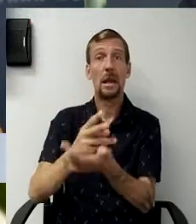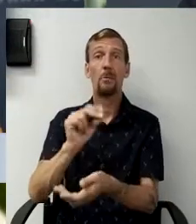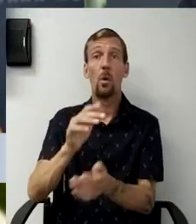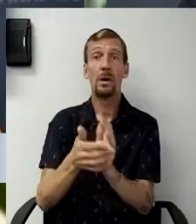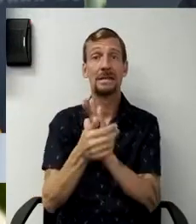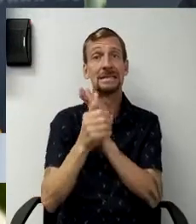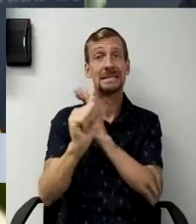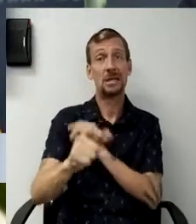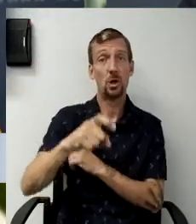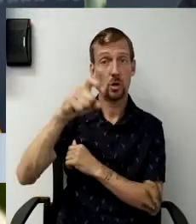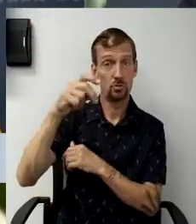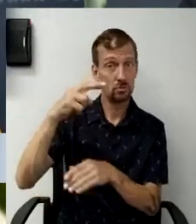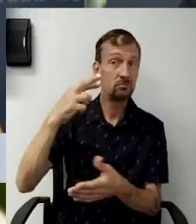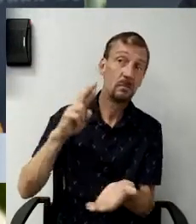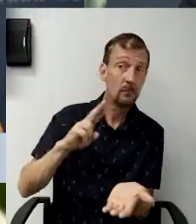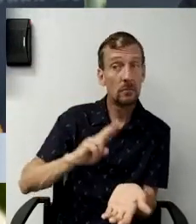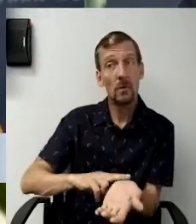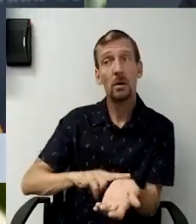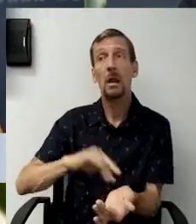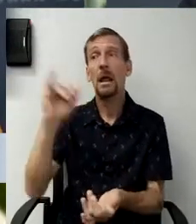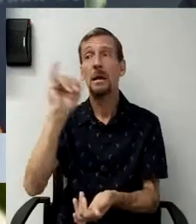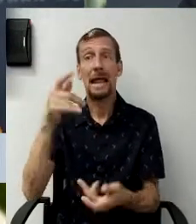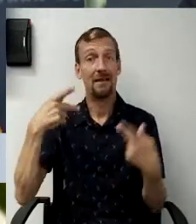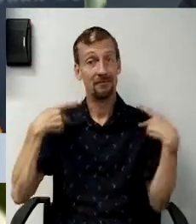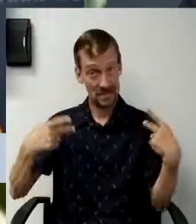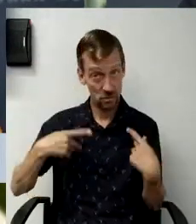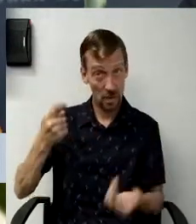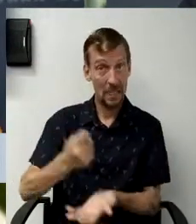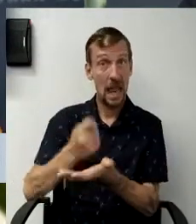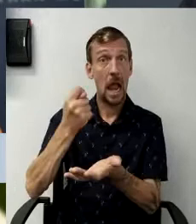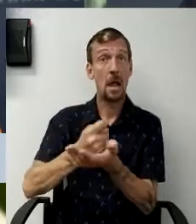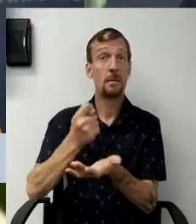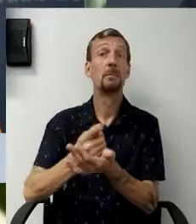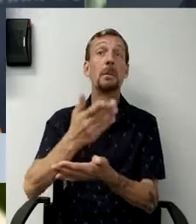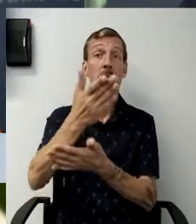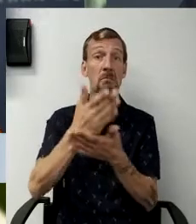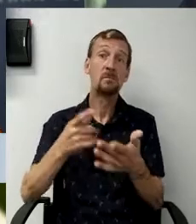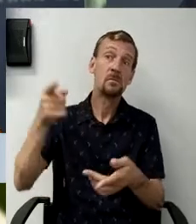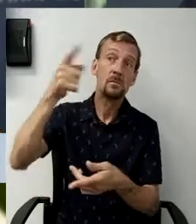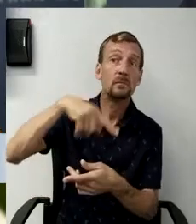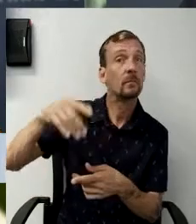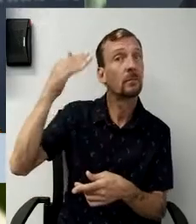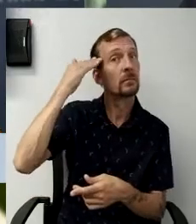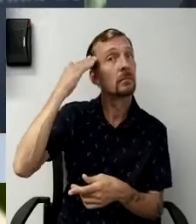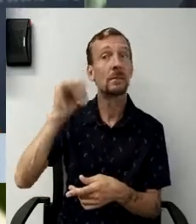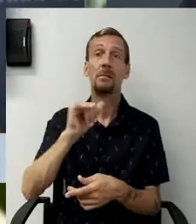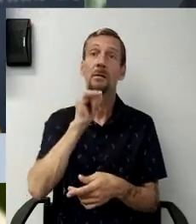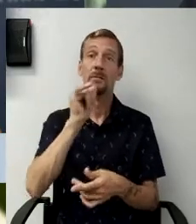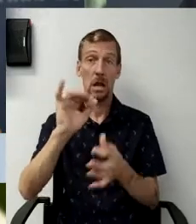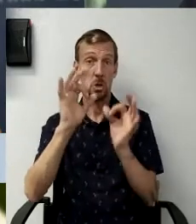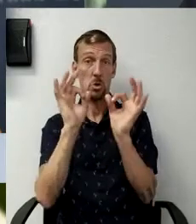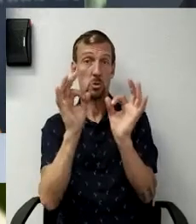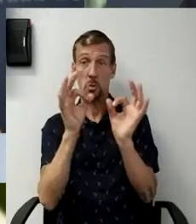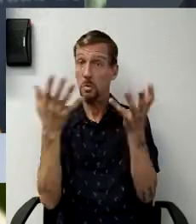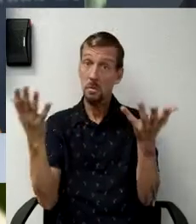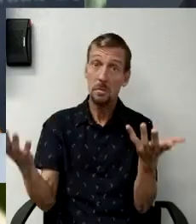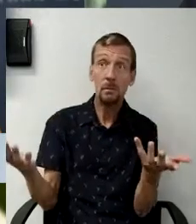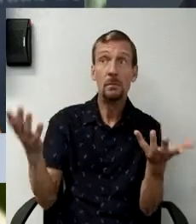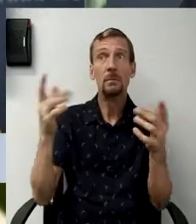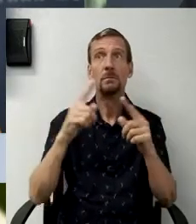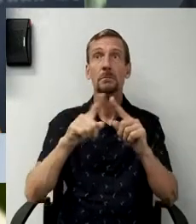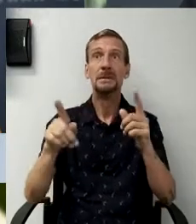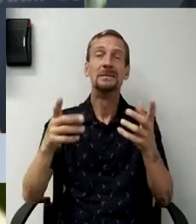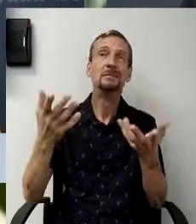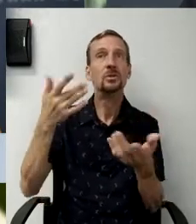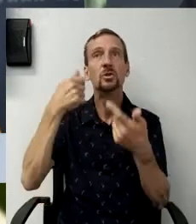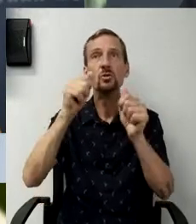non-acute needs such as physical therapy? During last week's meeting, she thought it might have been misinterpreted that we needed to use beds